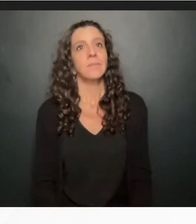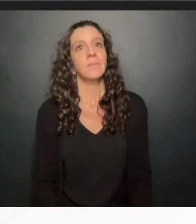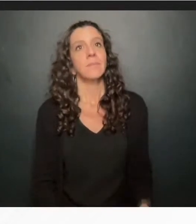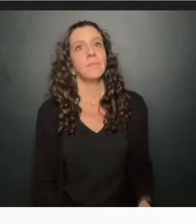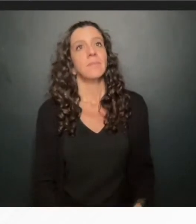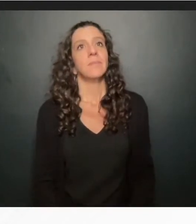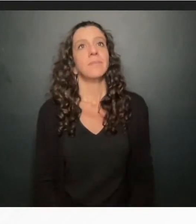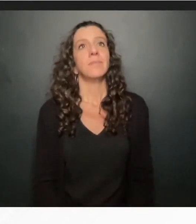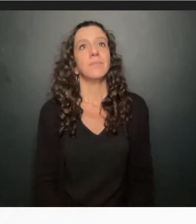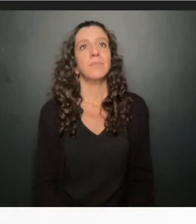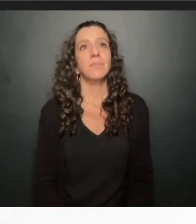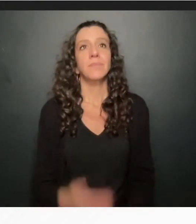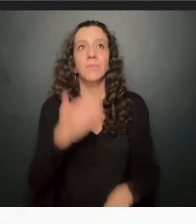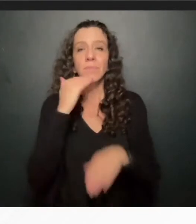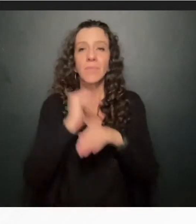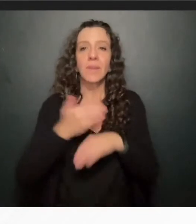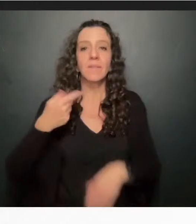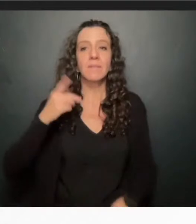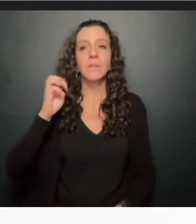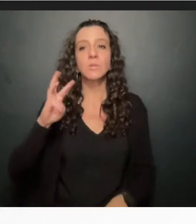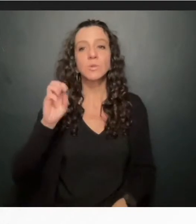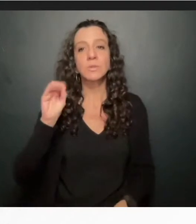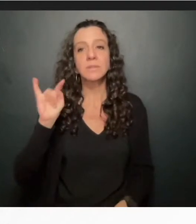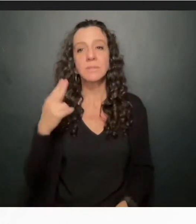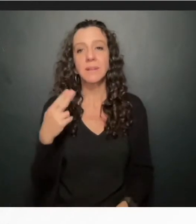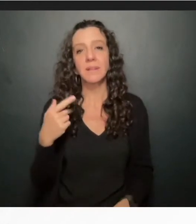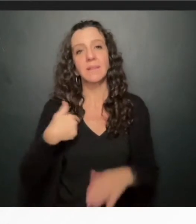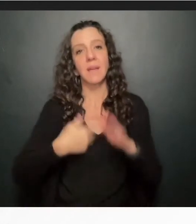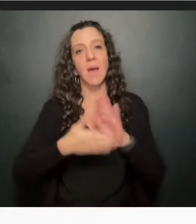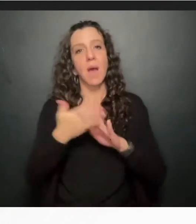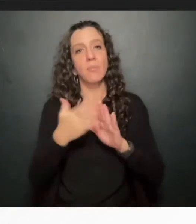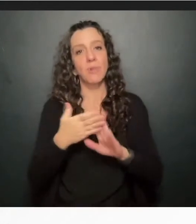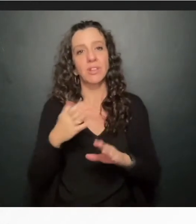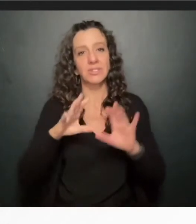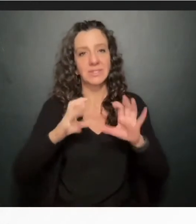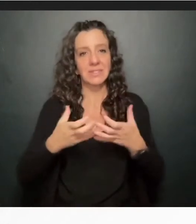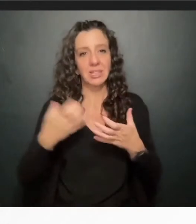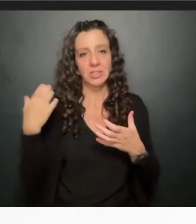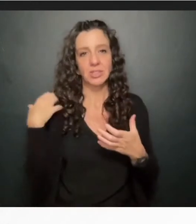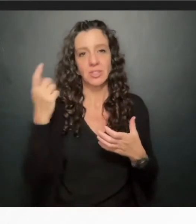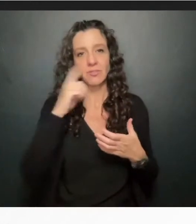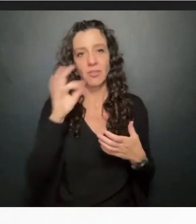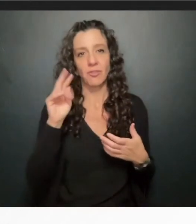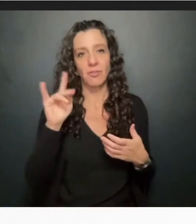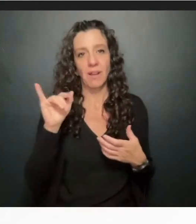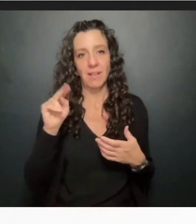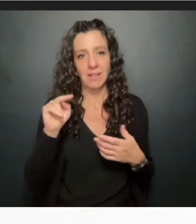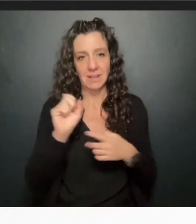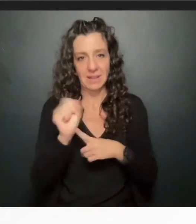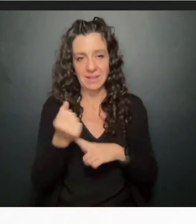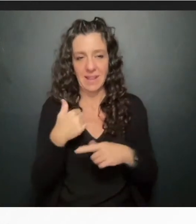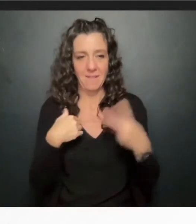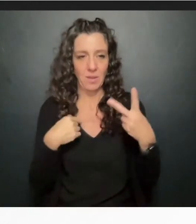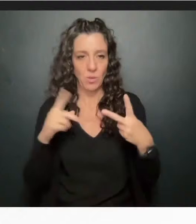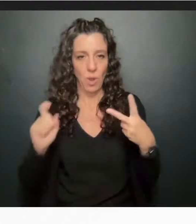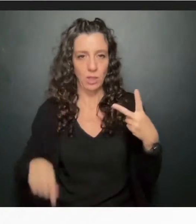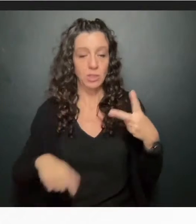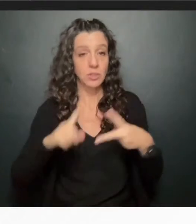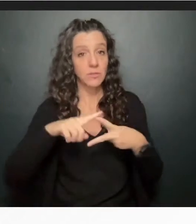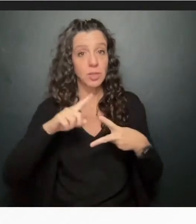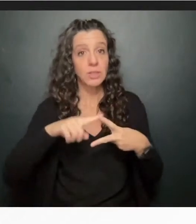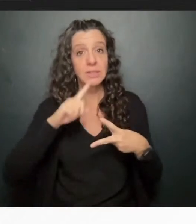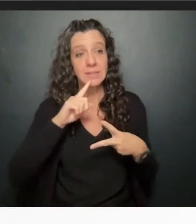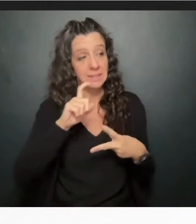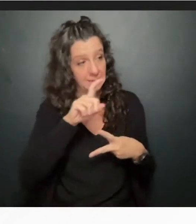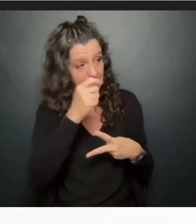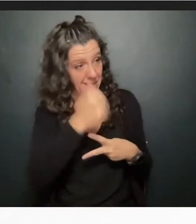Good evening, Drew Smith, once again, Operations Section Chief for the Franklin incident. Have 2 questions here. First question is there